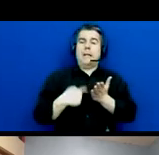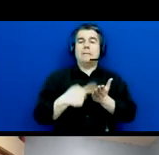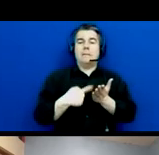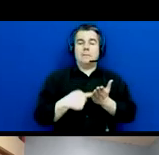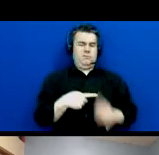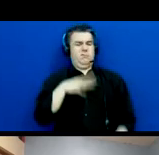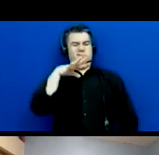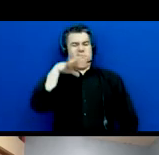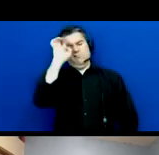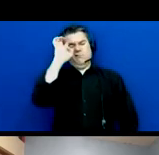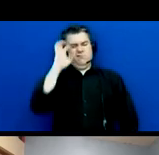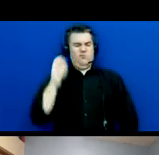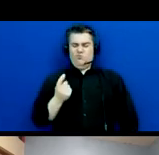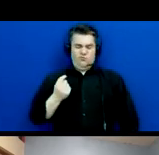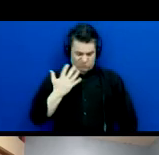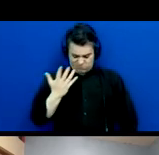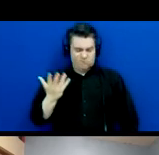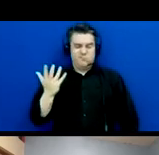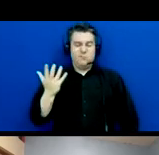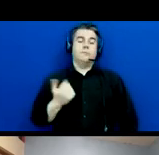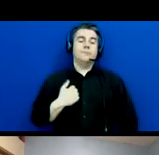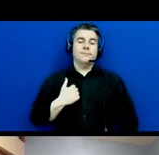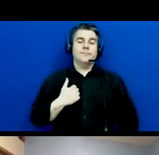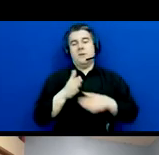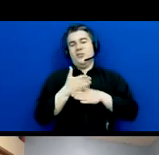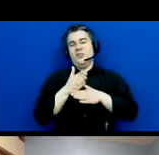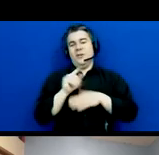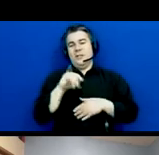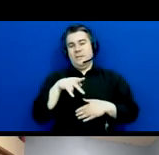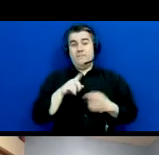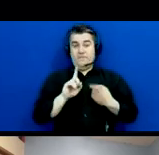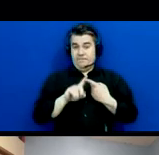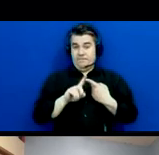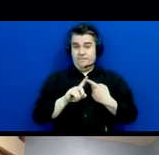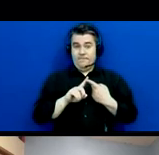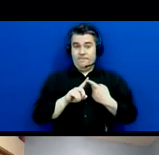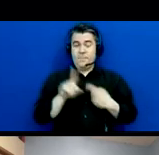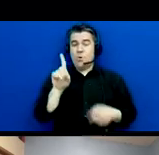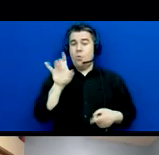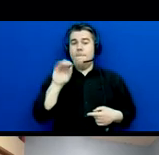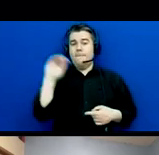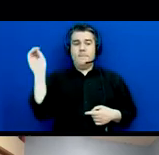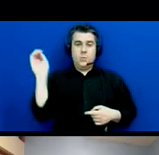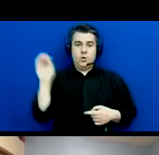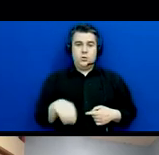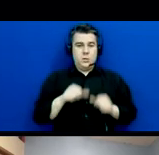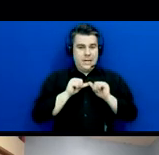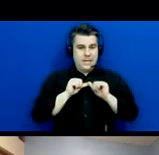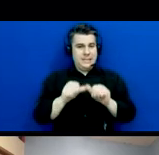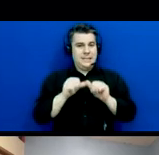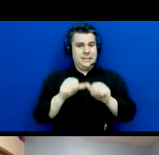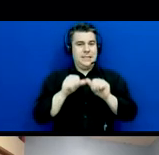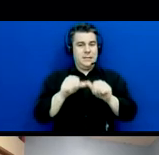huh? What is going on? So I'm going to share with you some tips. Number one tip is be 100% consistent with your